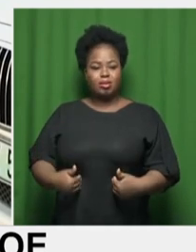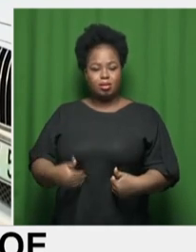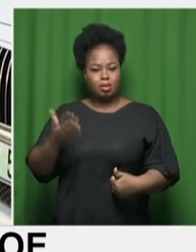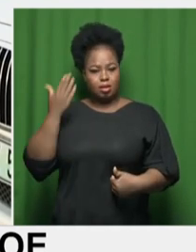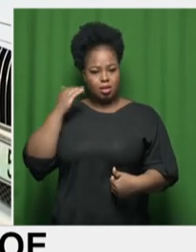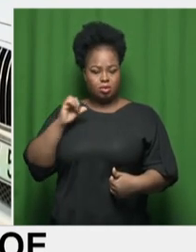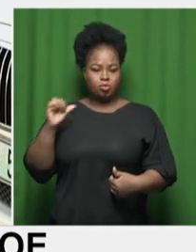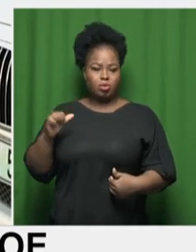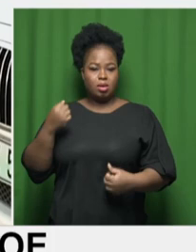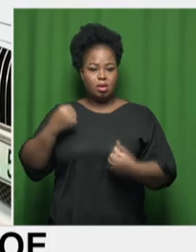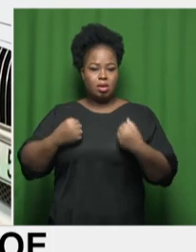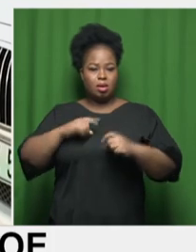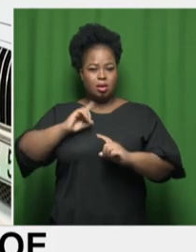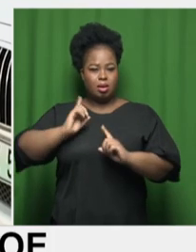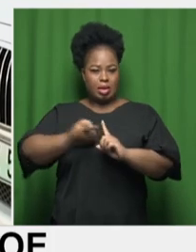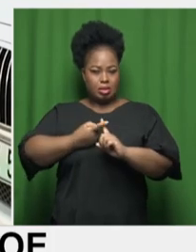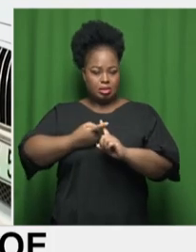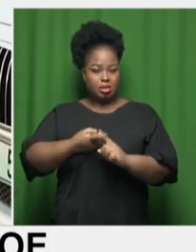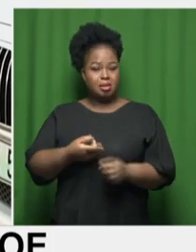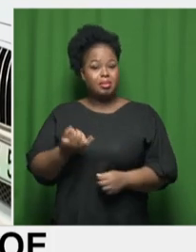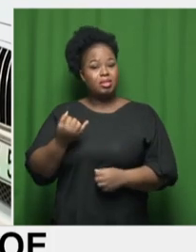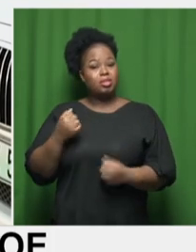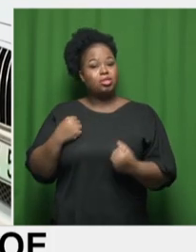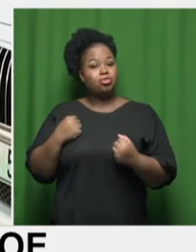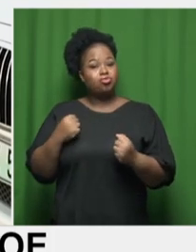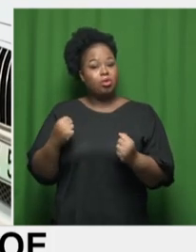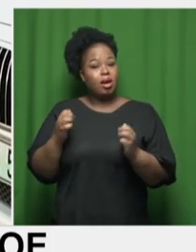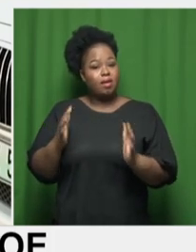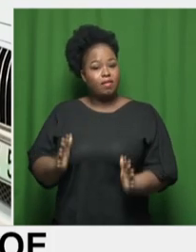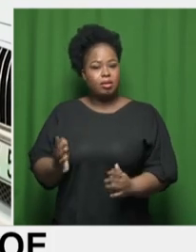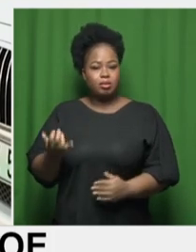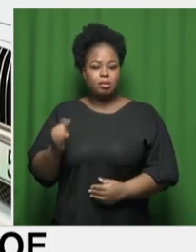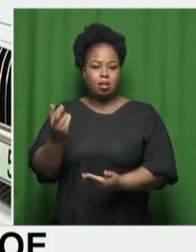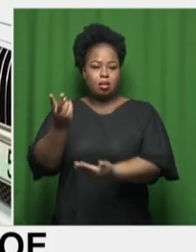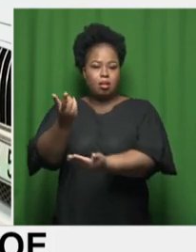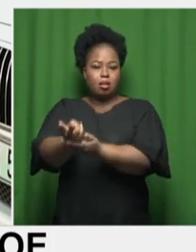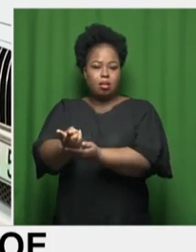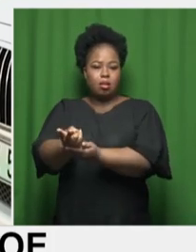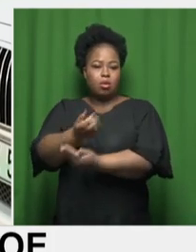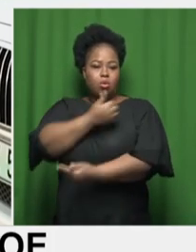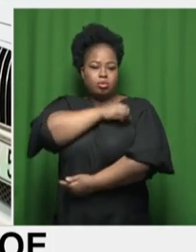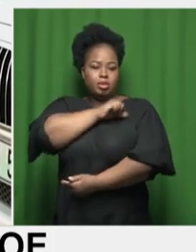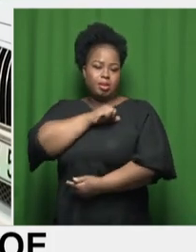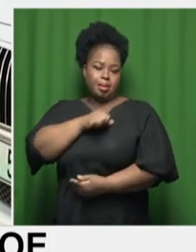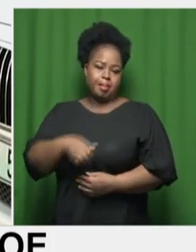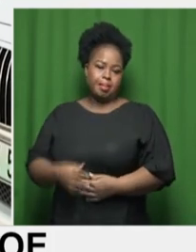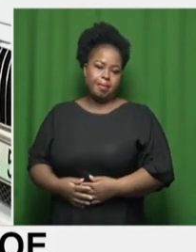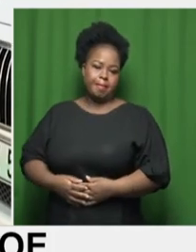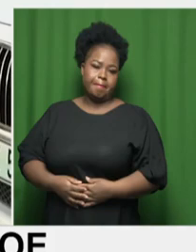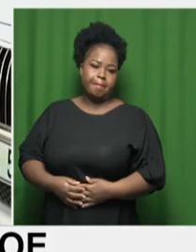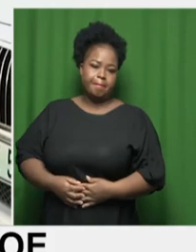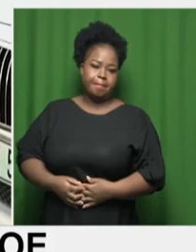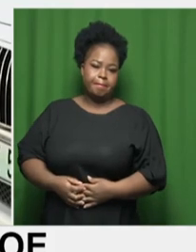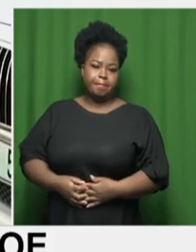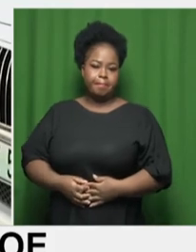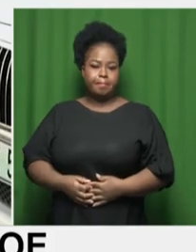crash, but the driver is still recovering in hospital.